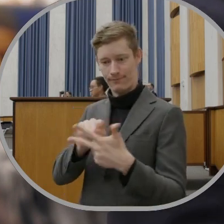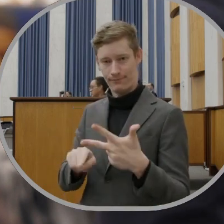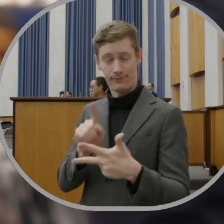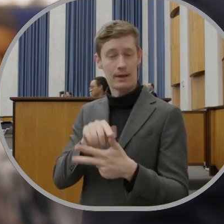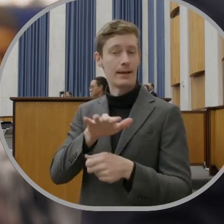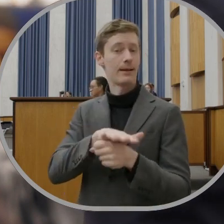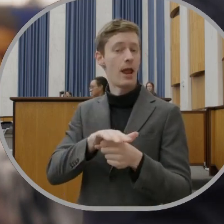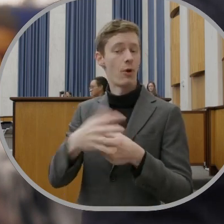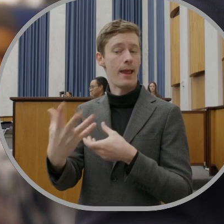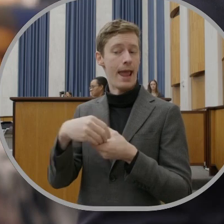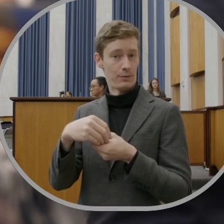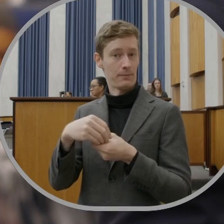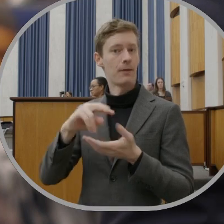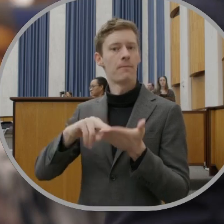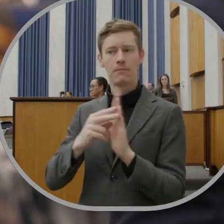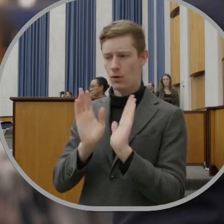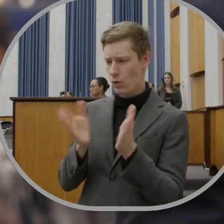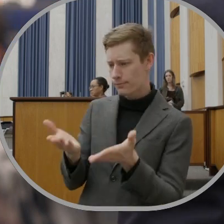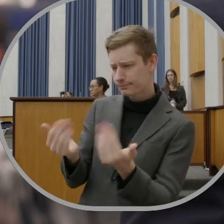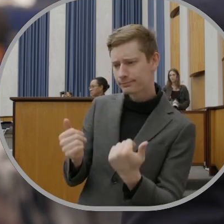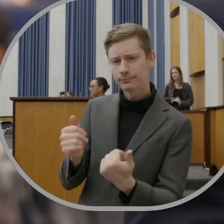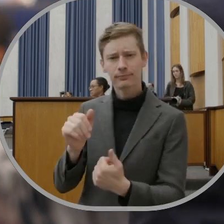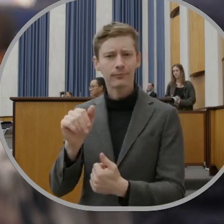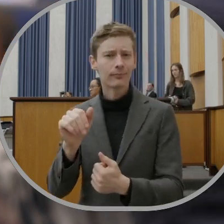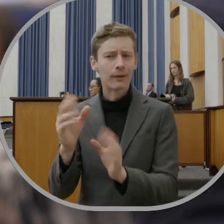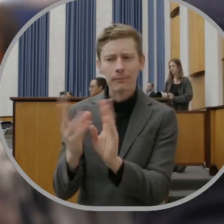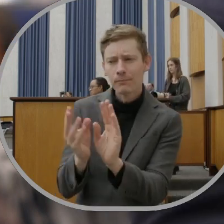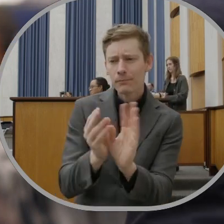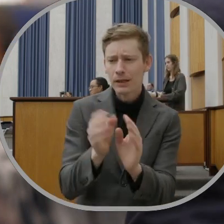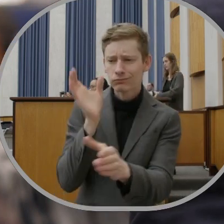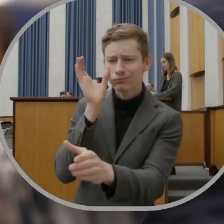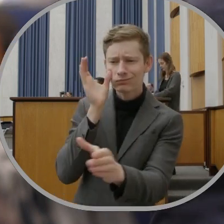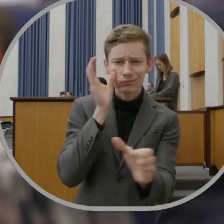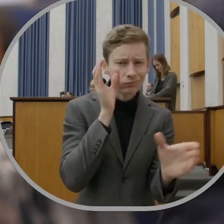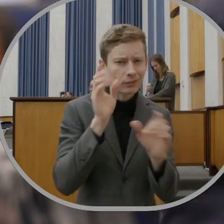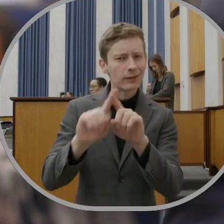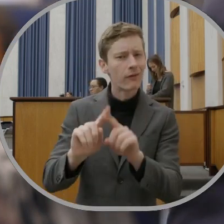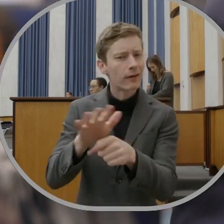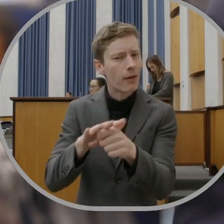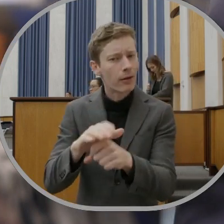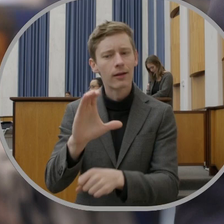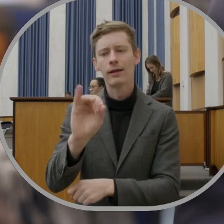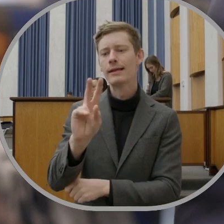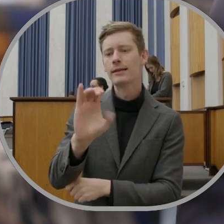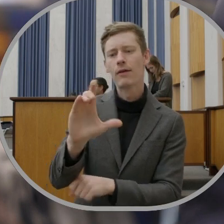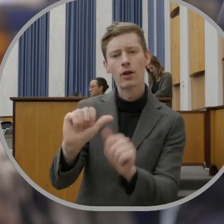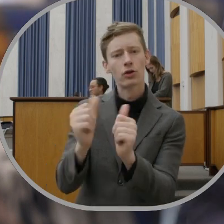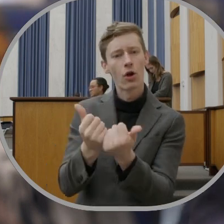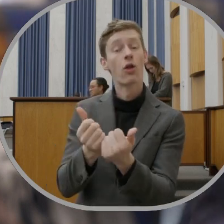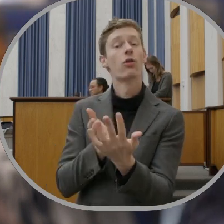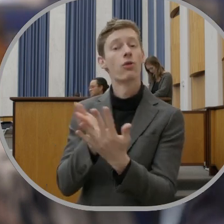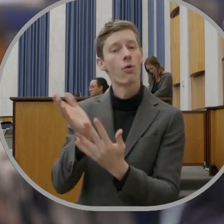neighborhood engagement, where we will have focused outreach to neighborhoods and civic associations through our newly appointed